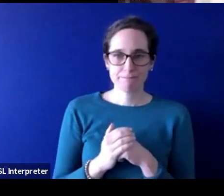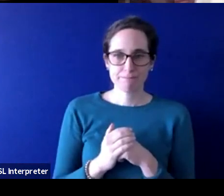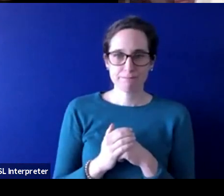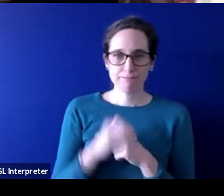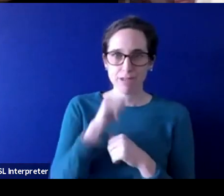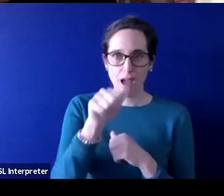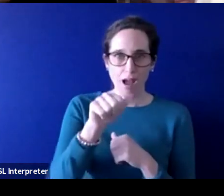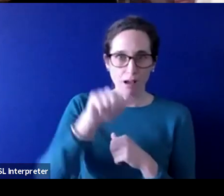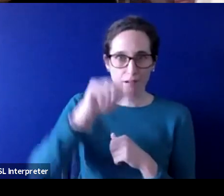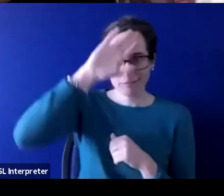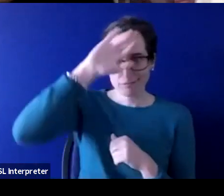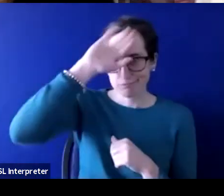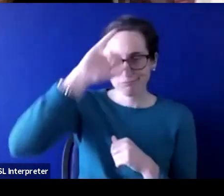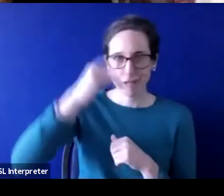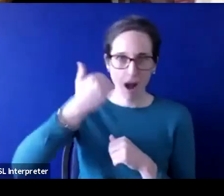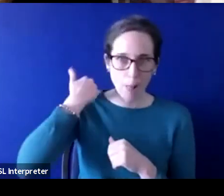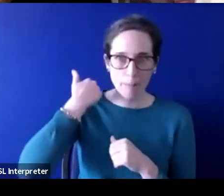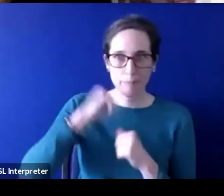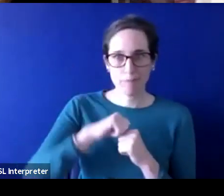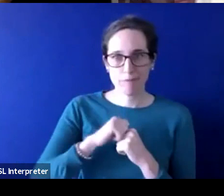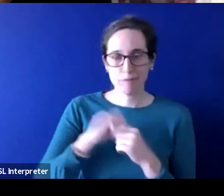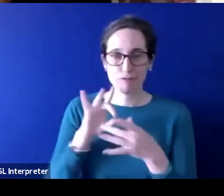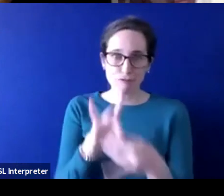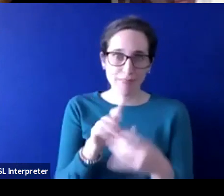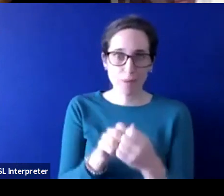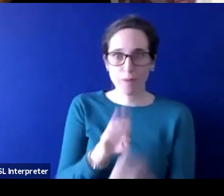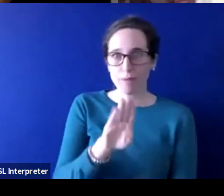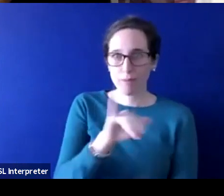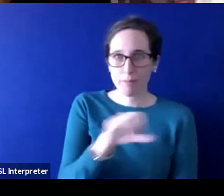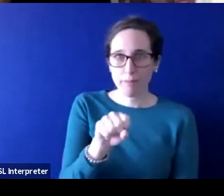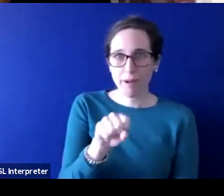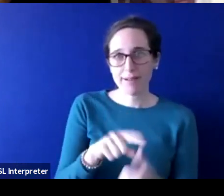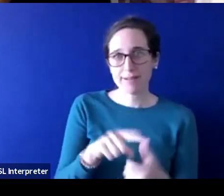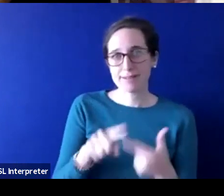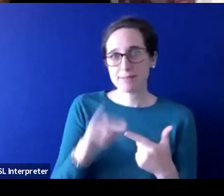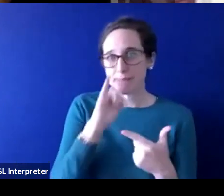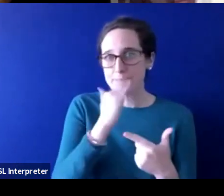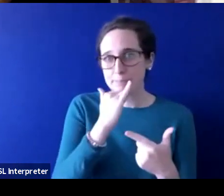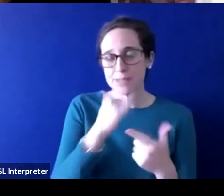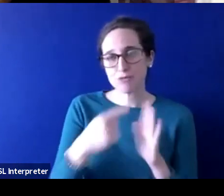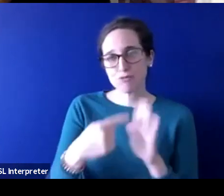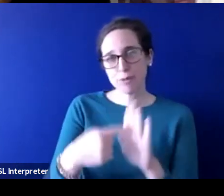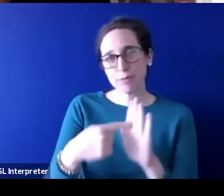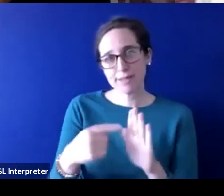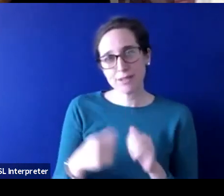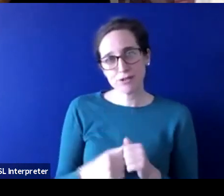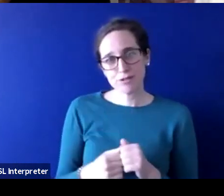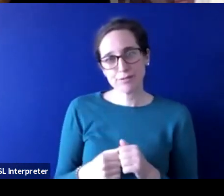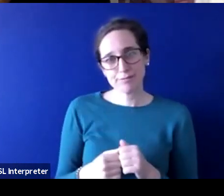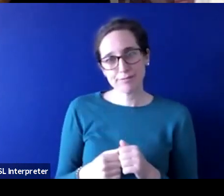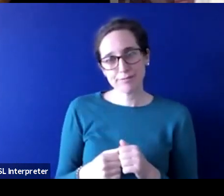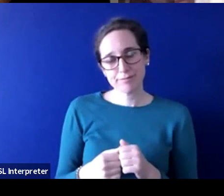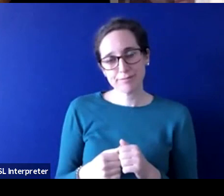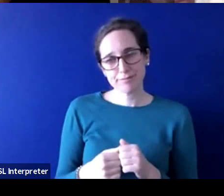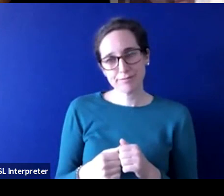gullible around bias, around misrepresentation, around misinformation, even around, you know, things